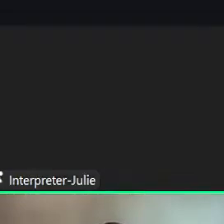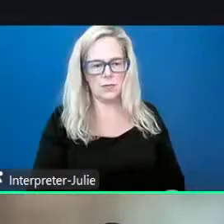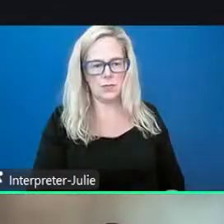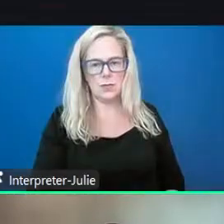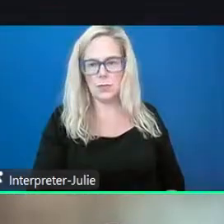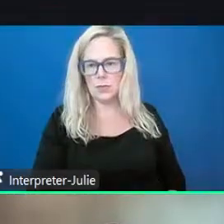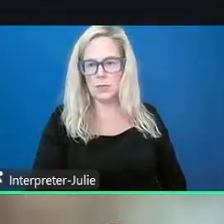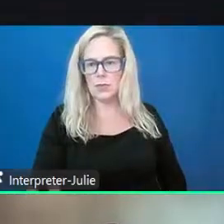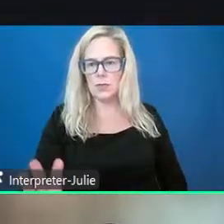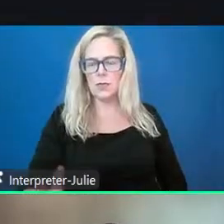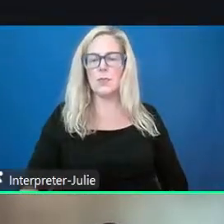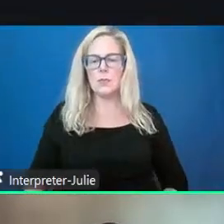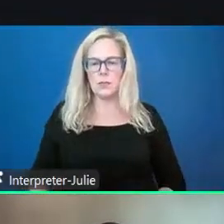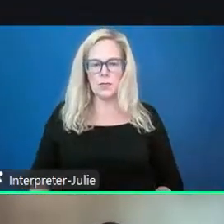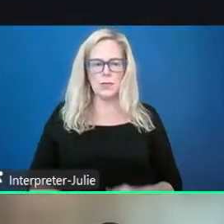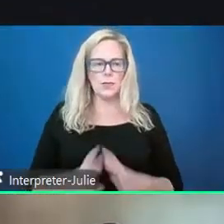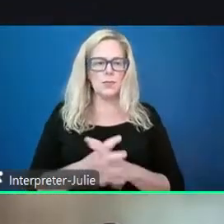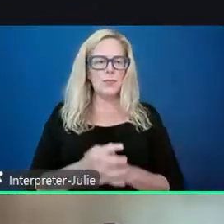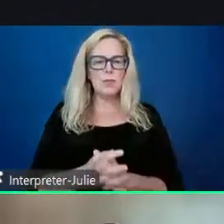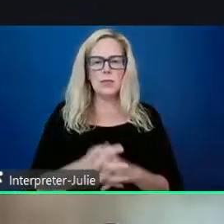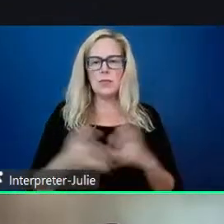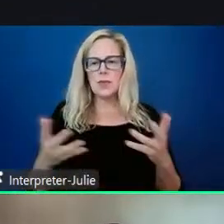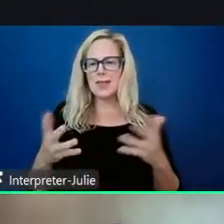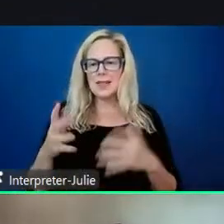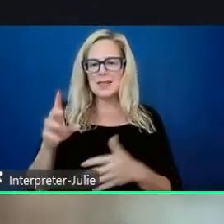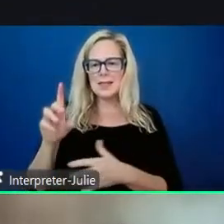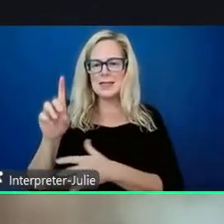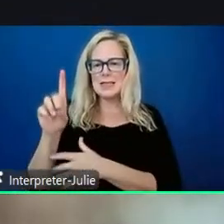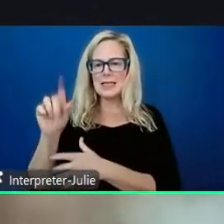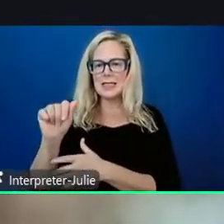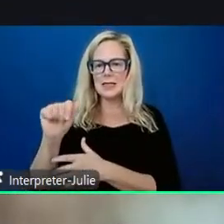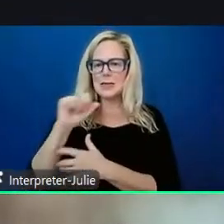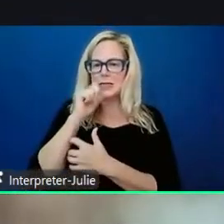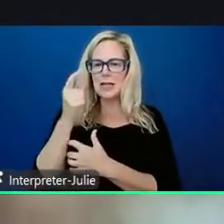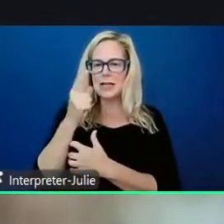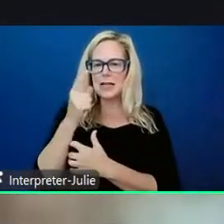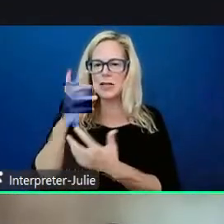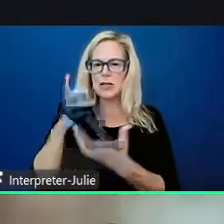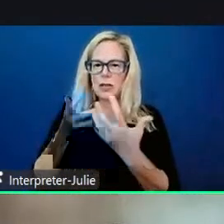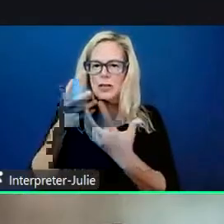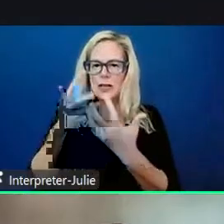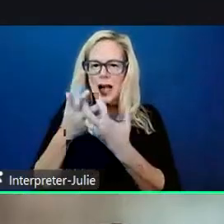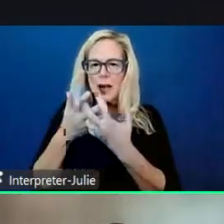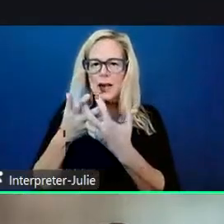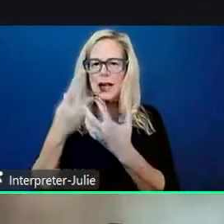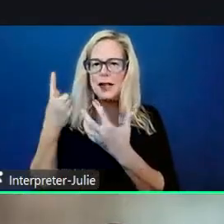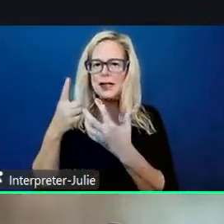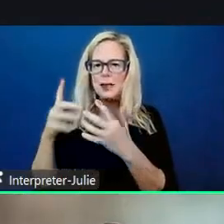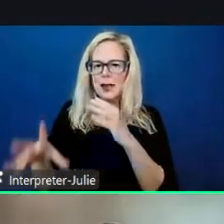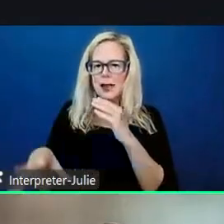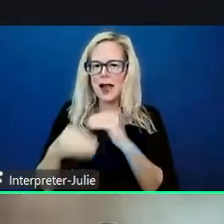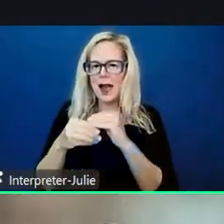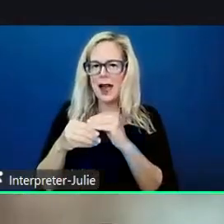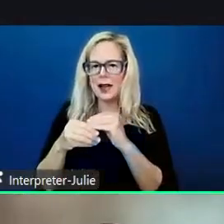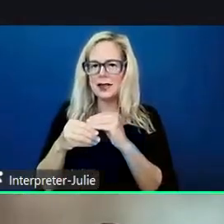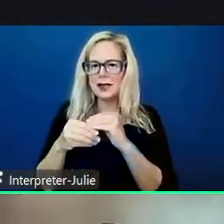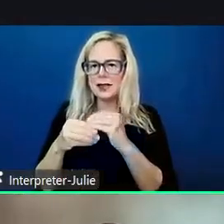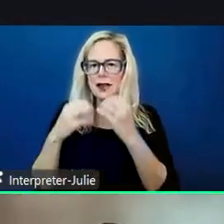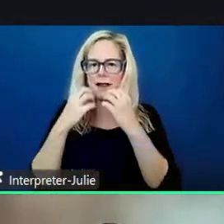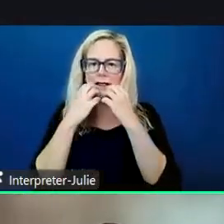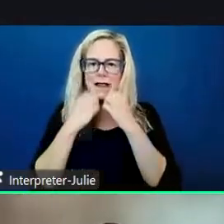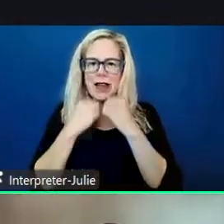recognition, strengthening clinical reasoning. So disability is not just something to accommodate, it's really something that adds value to our